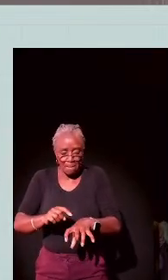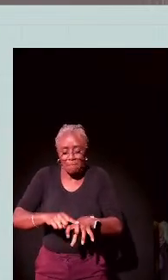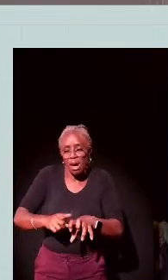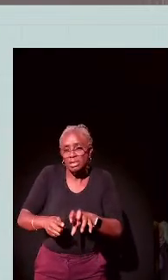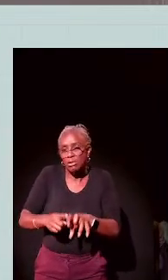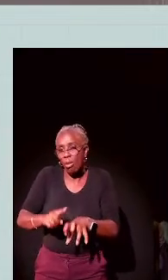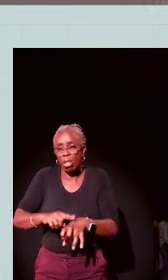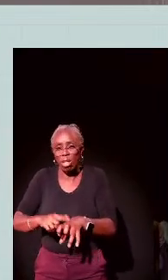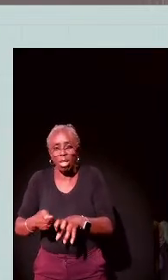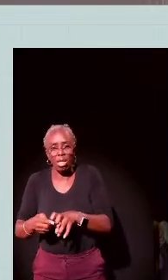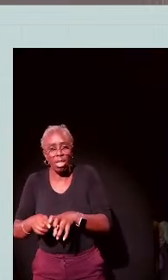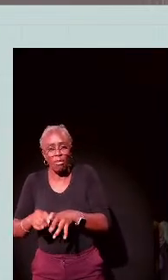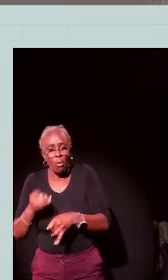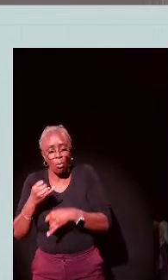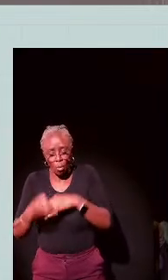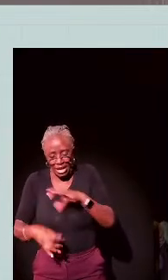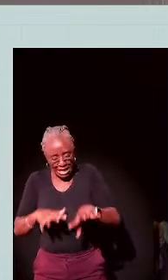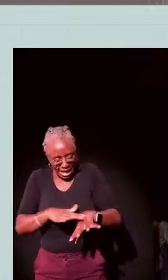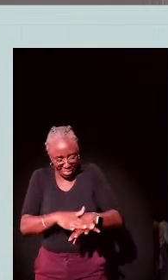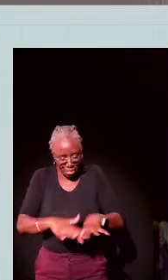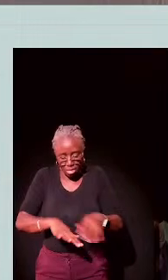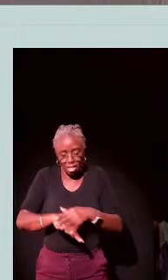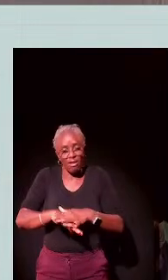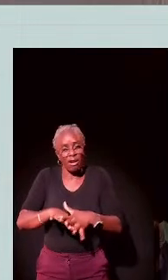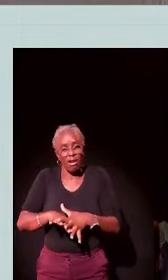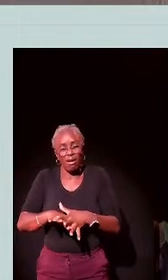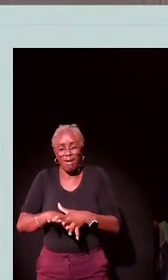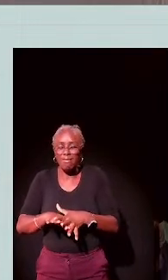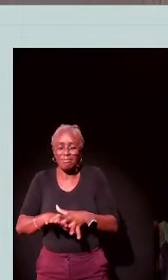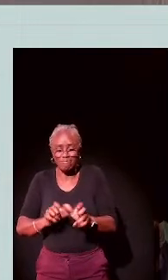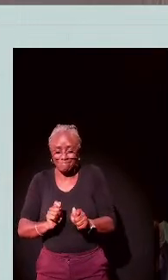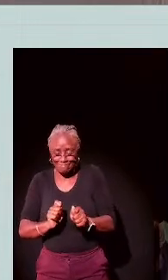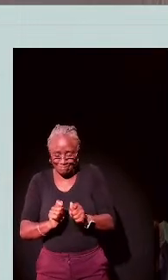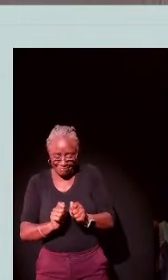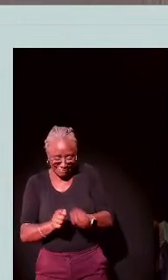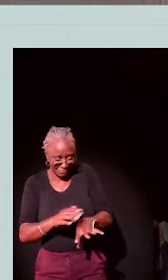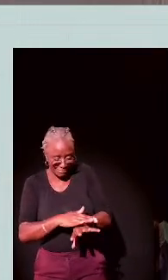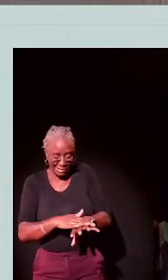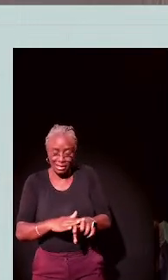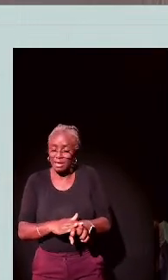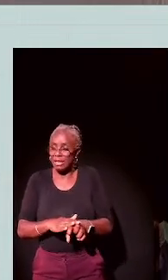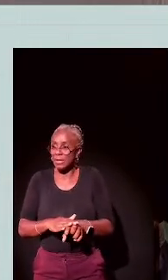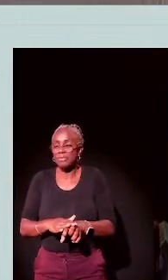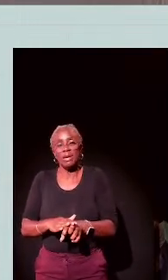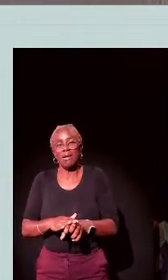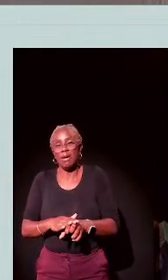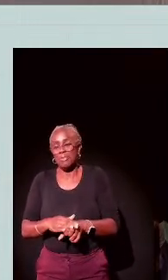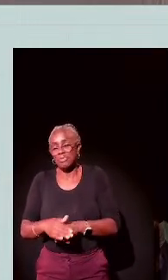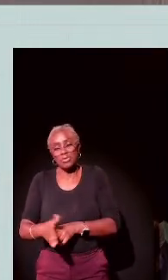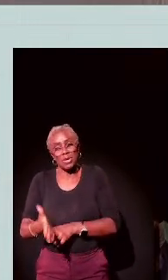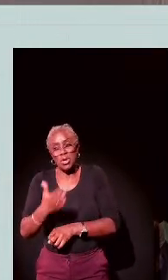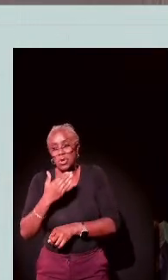earlier, that their muscles were deformed in certain ways, where they had limited